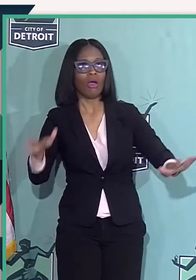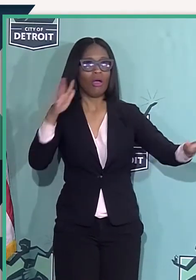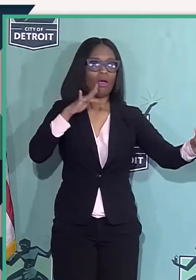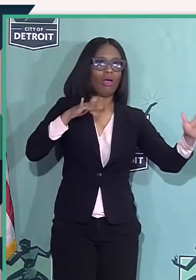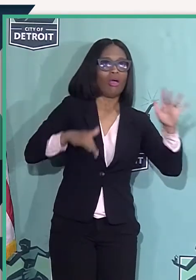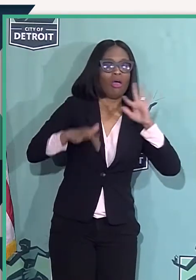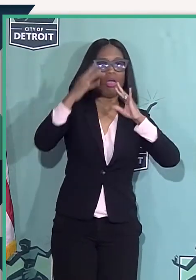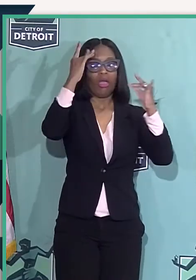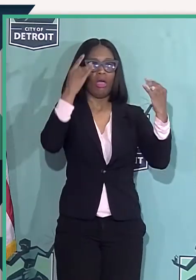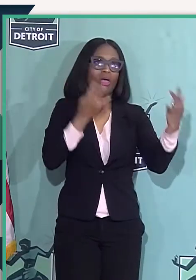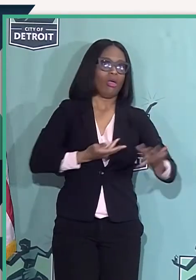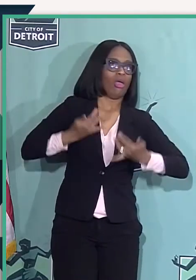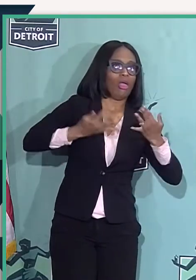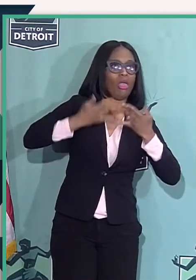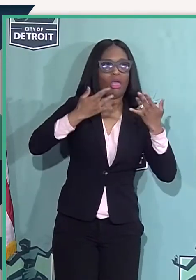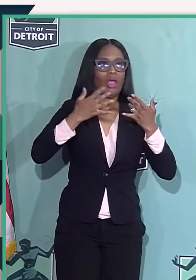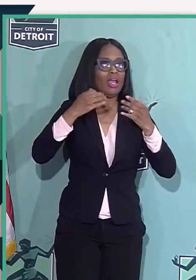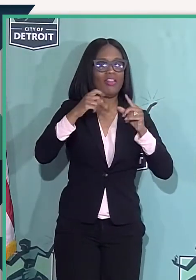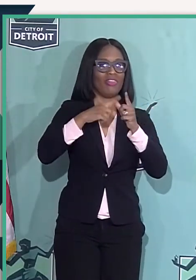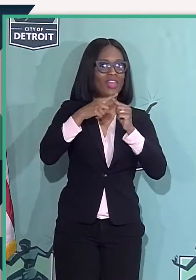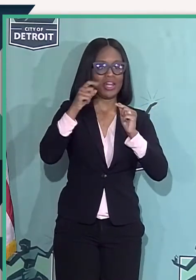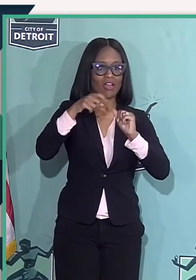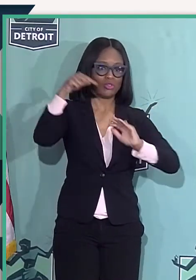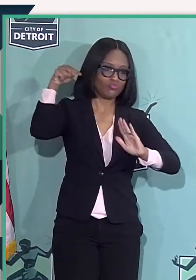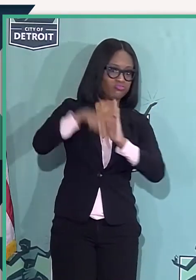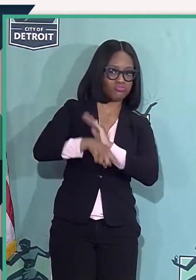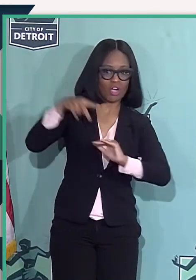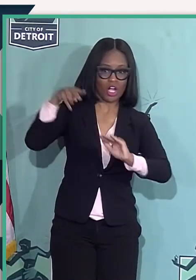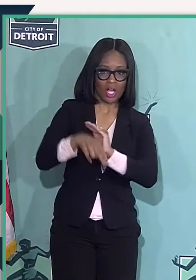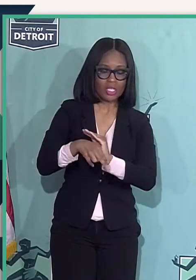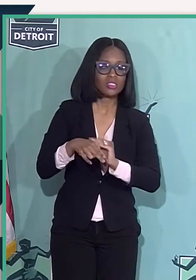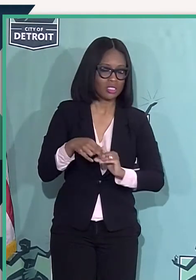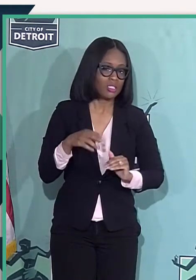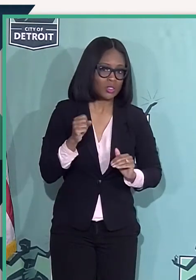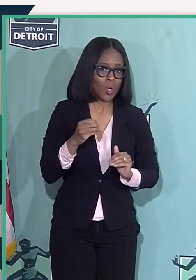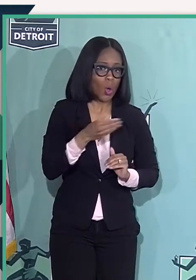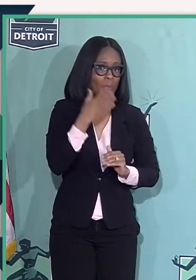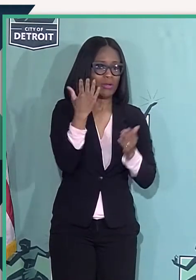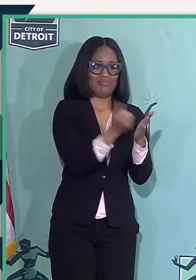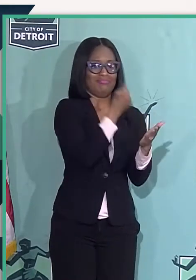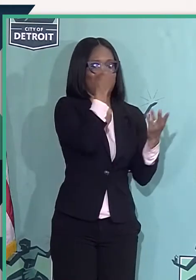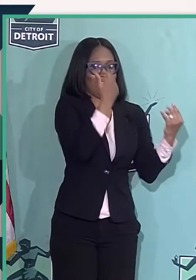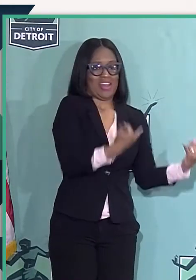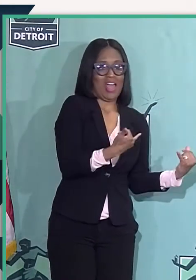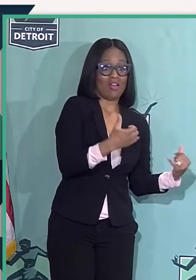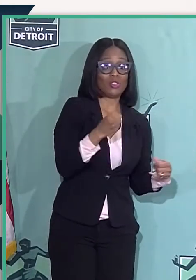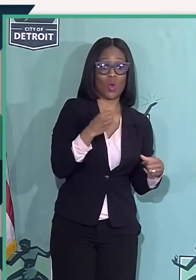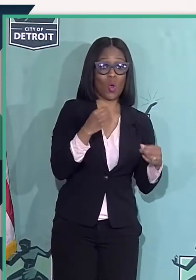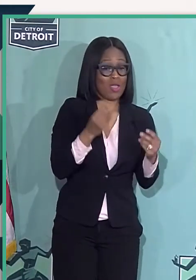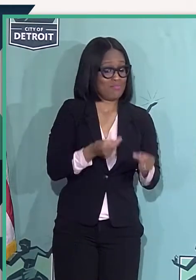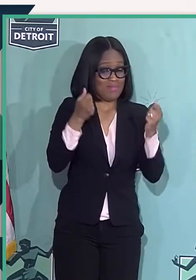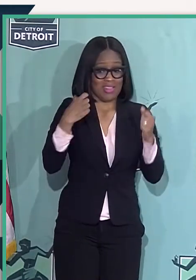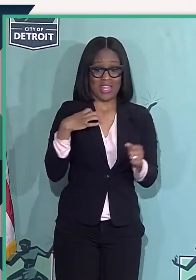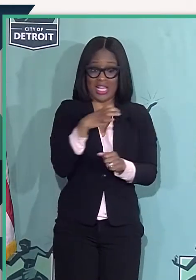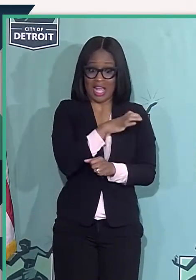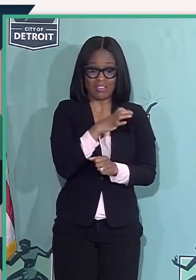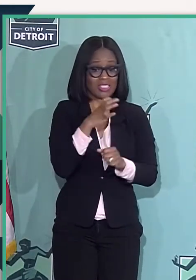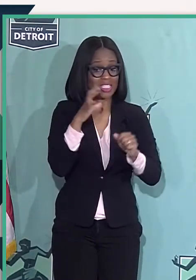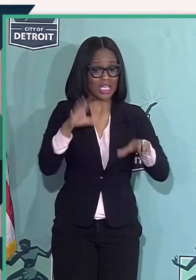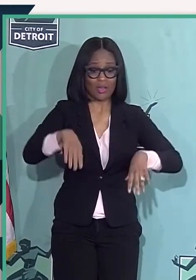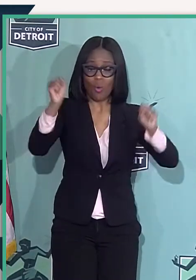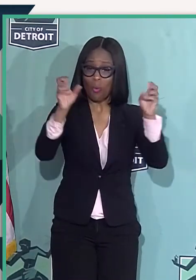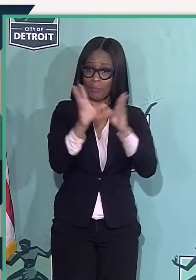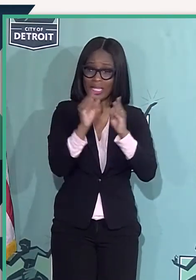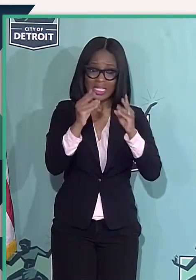much deeper cuts. And I wasn't sure how council would react, but council got on it immediately, held the hearings immediately,